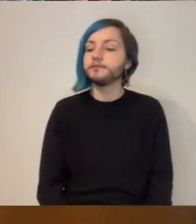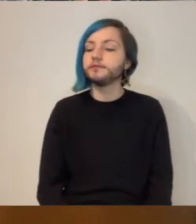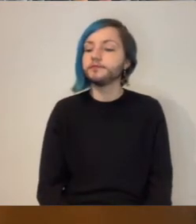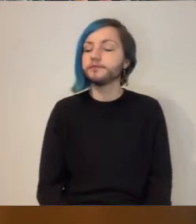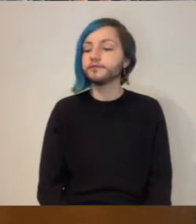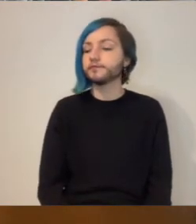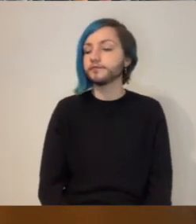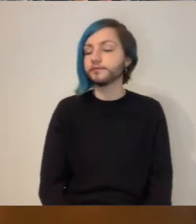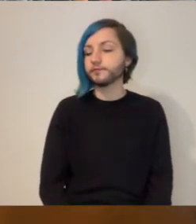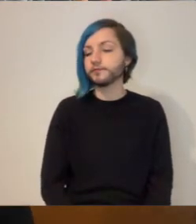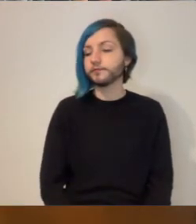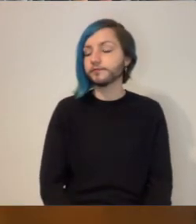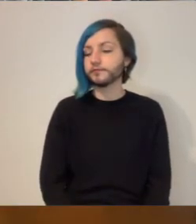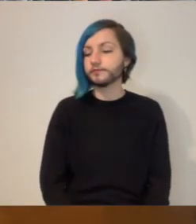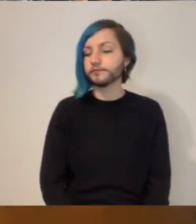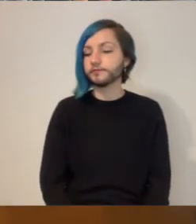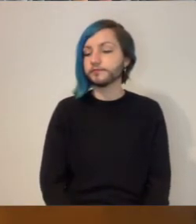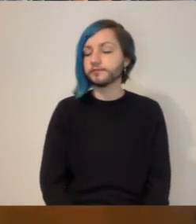Getting another line in.